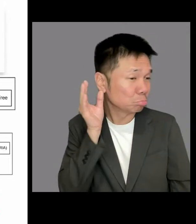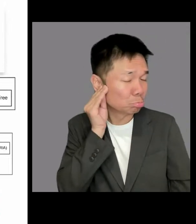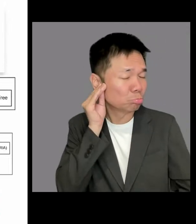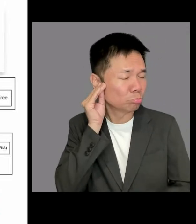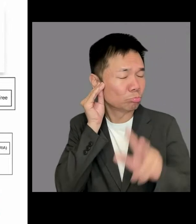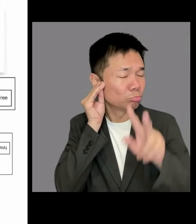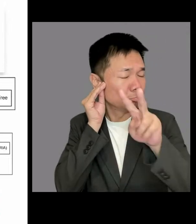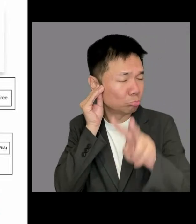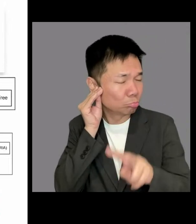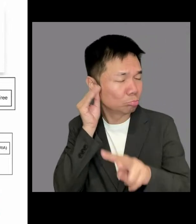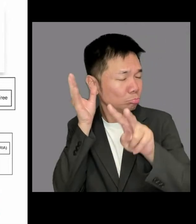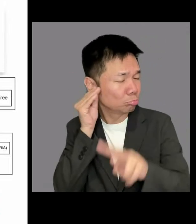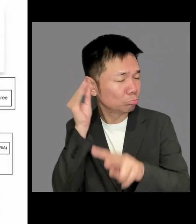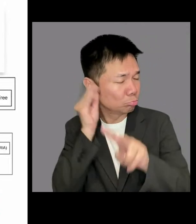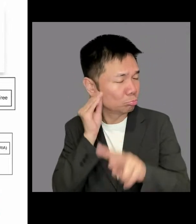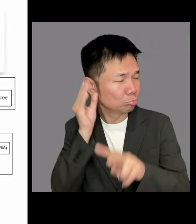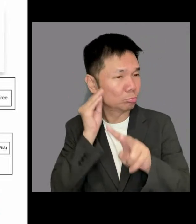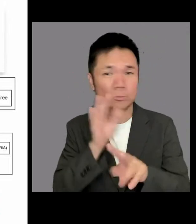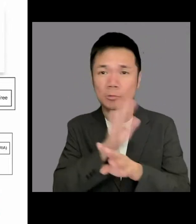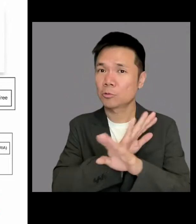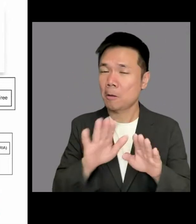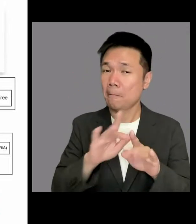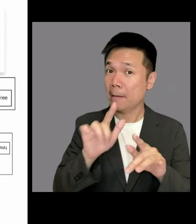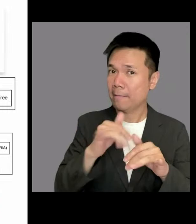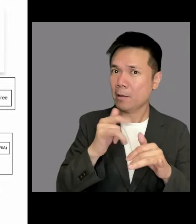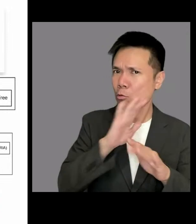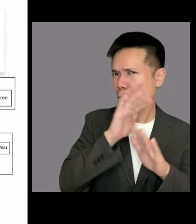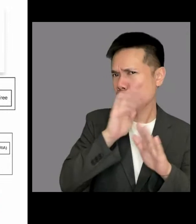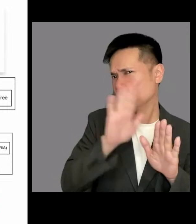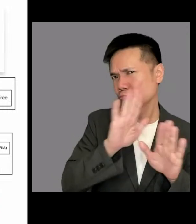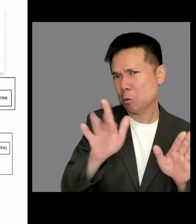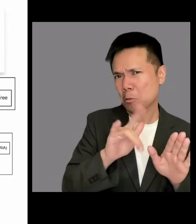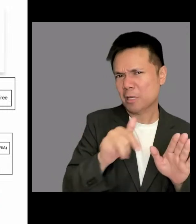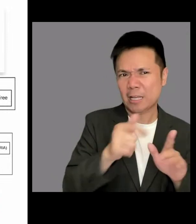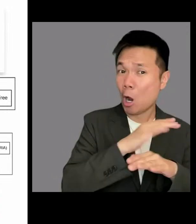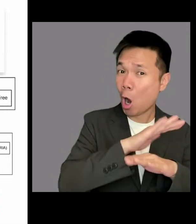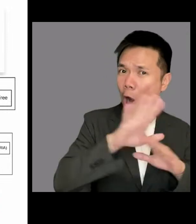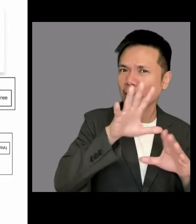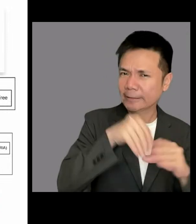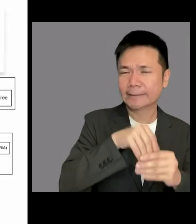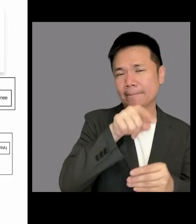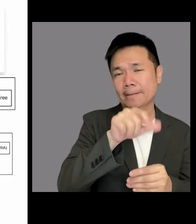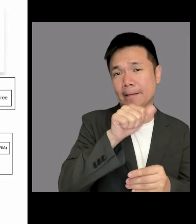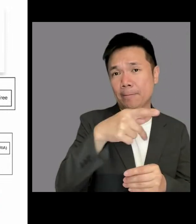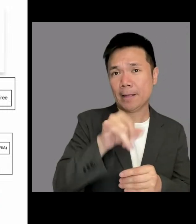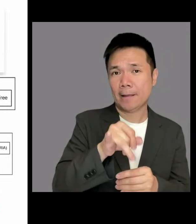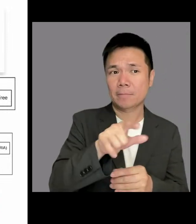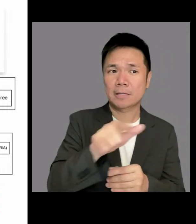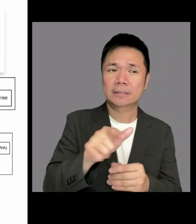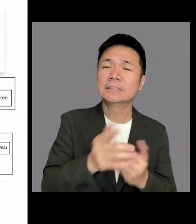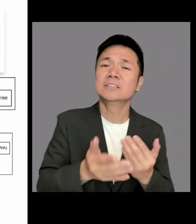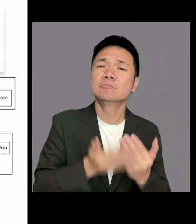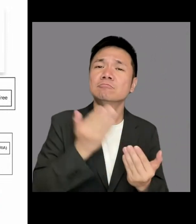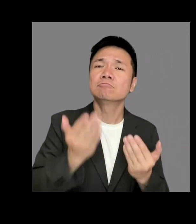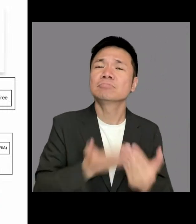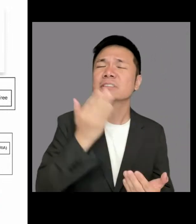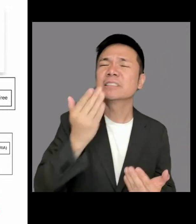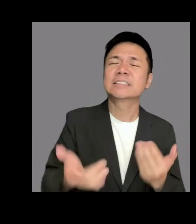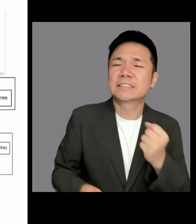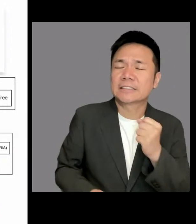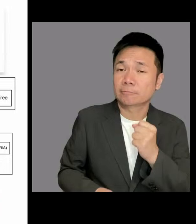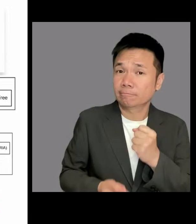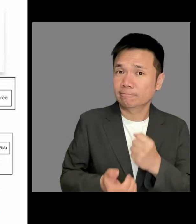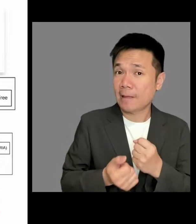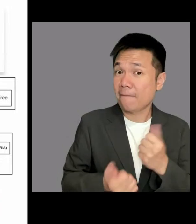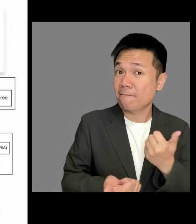much to actually perform an analysis. So it really kind of helps in a lot of different ways, because you'll